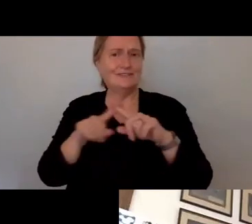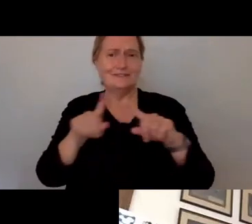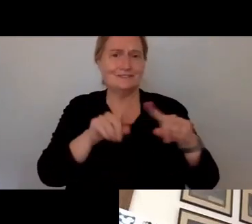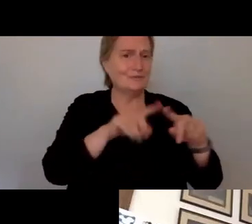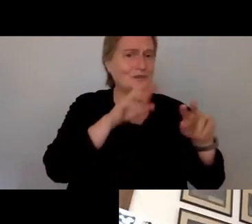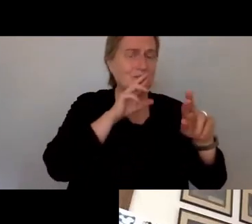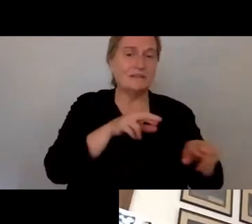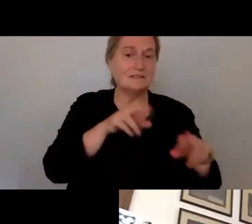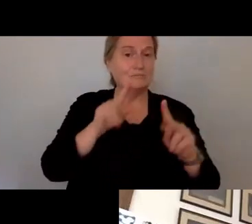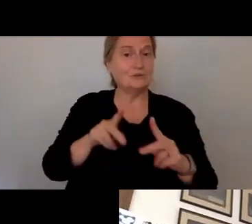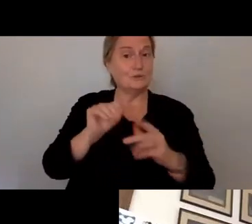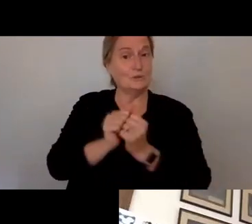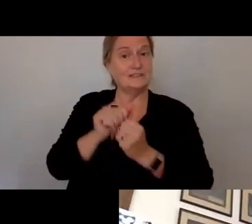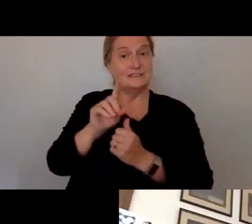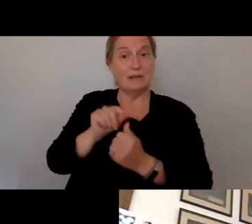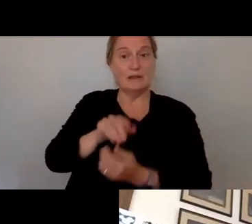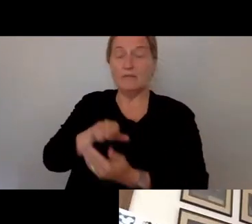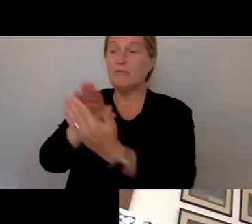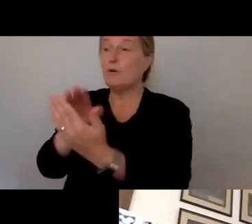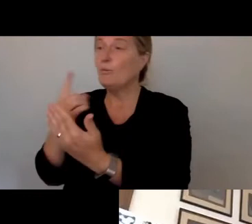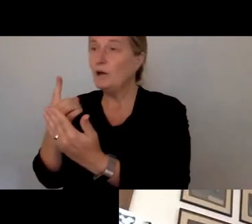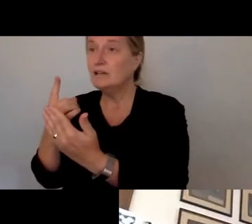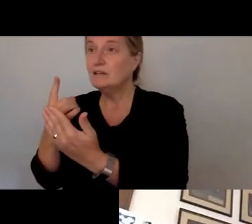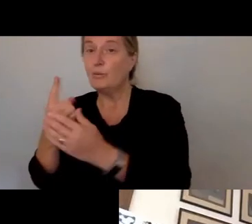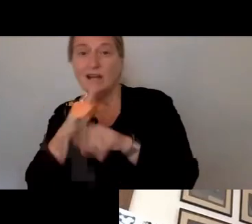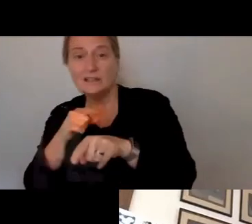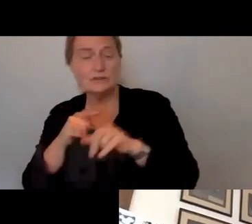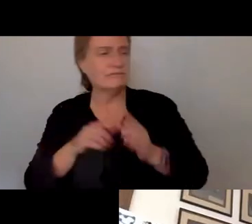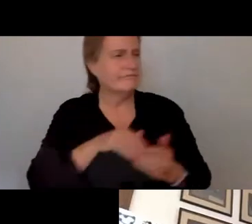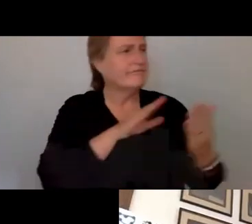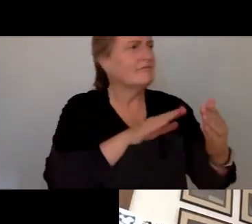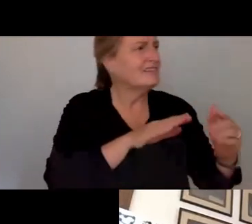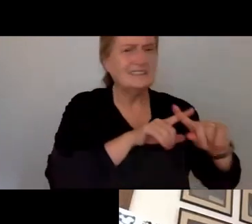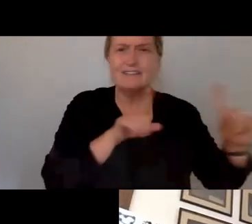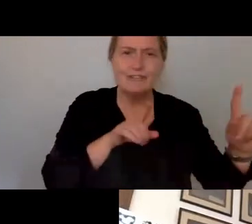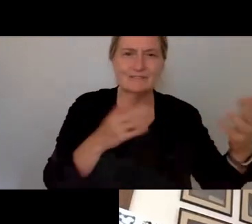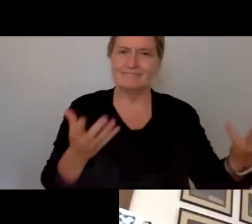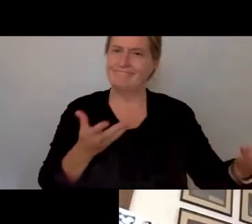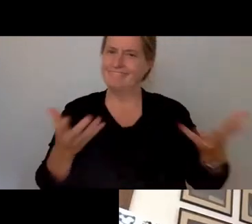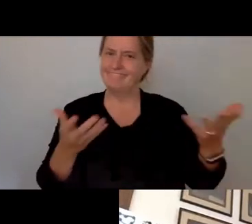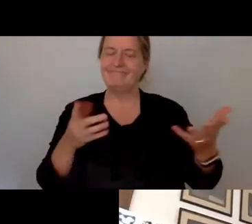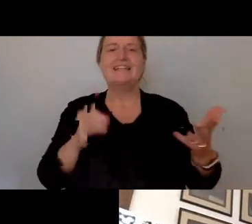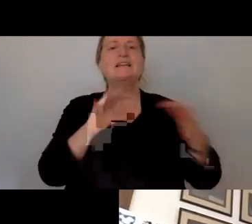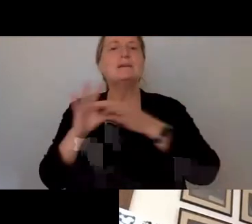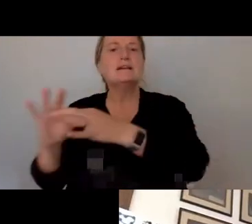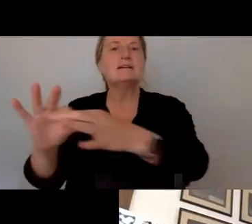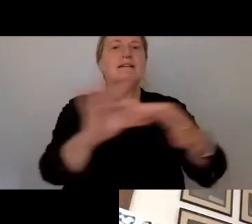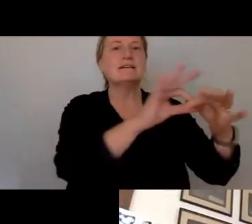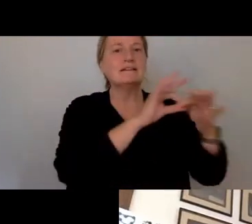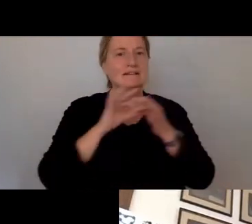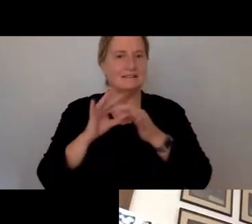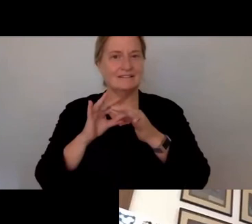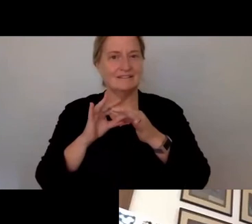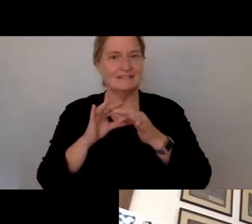those jobs, the ADA coordinators. When you look at the definitions within agencies, they're absolutely one separate from the other one. There's